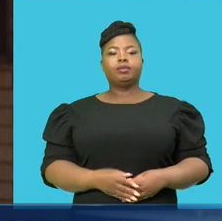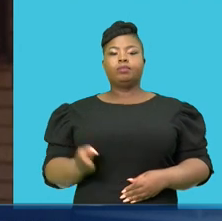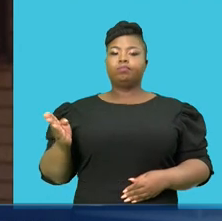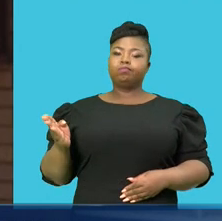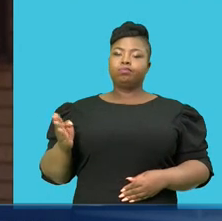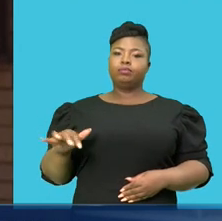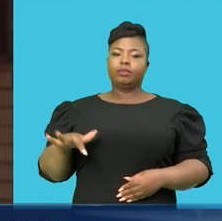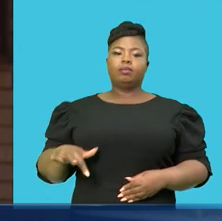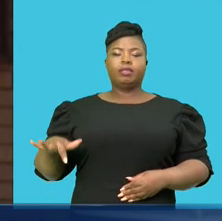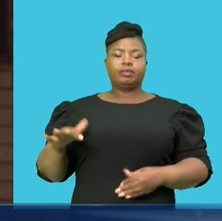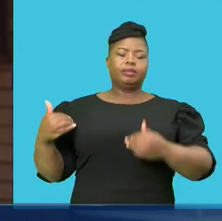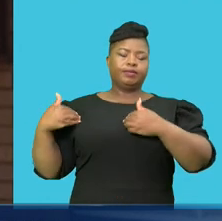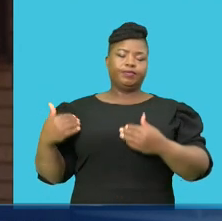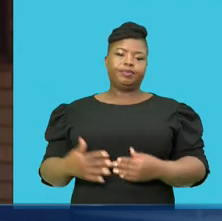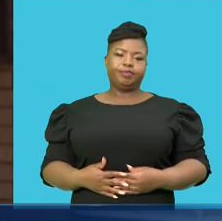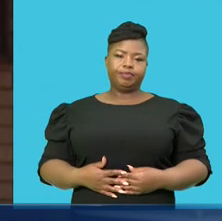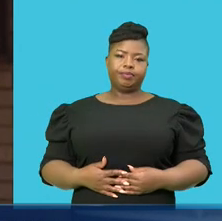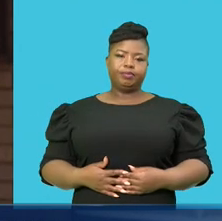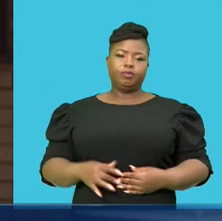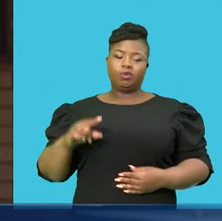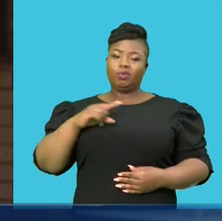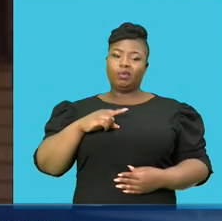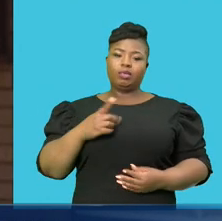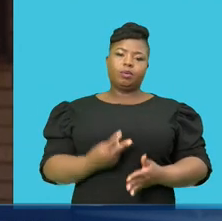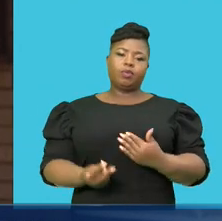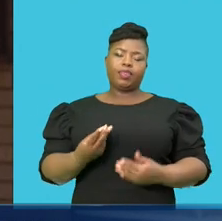a to a place of a safety because they are both miners